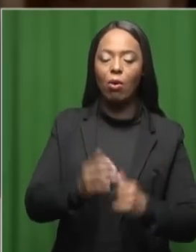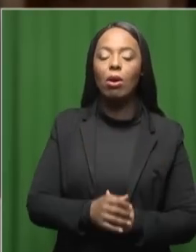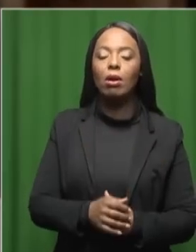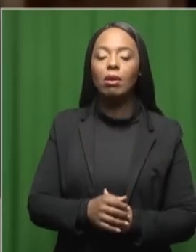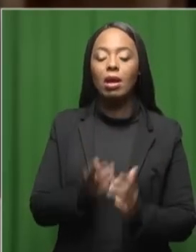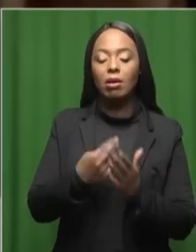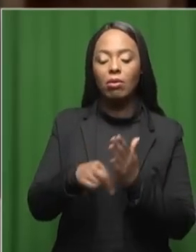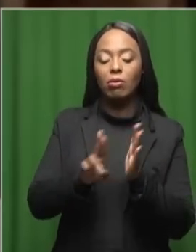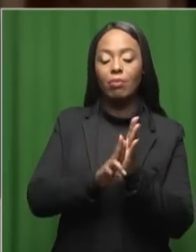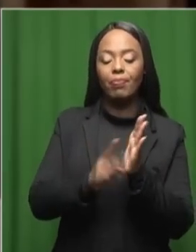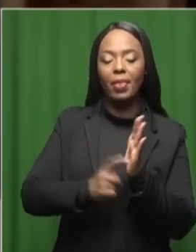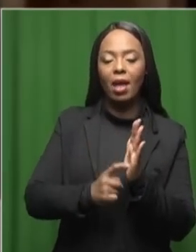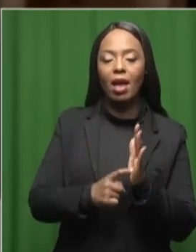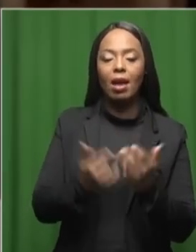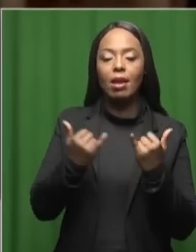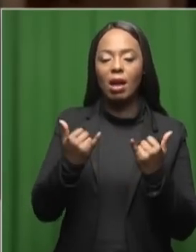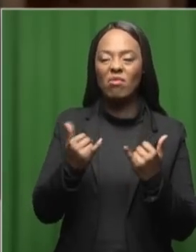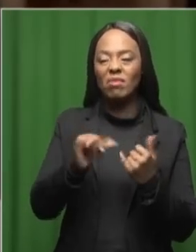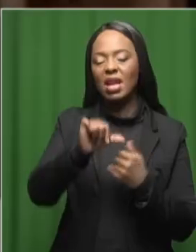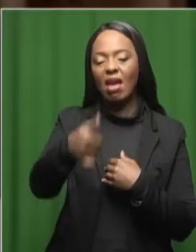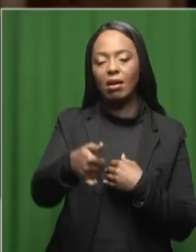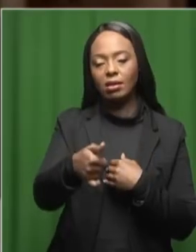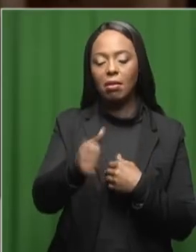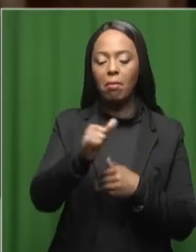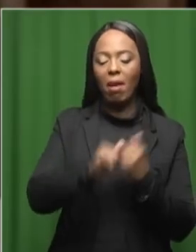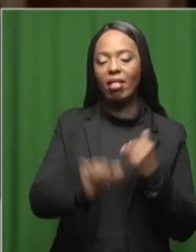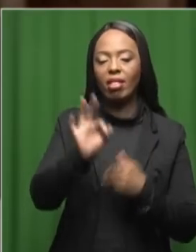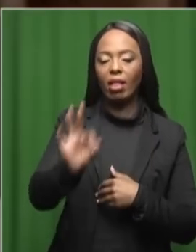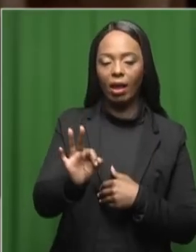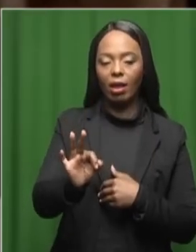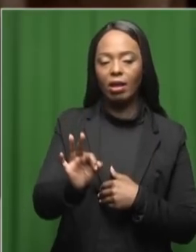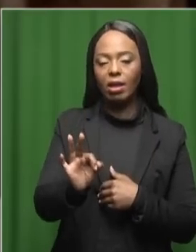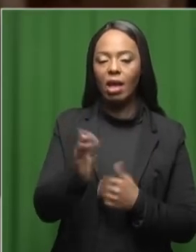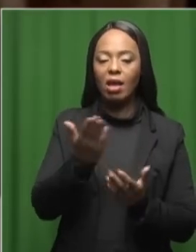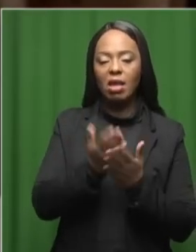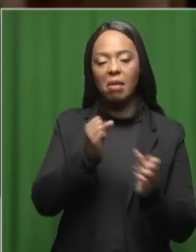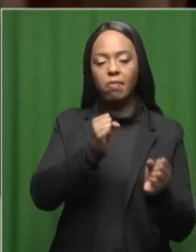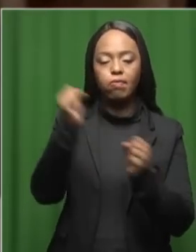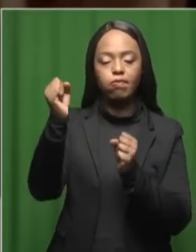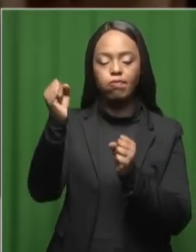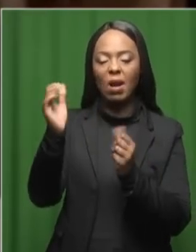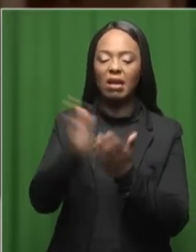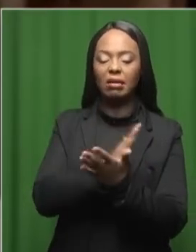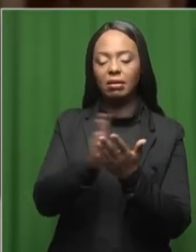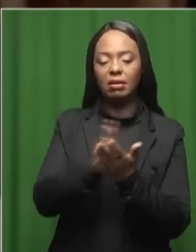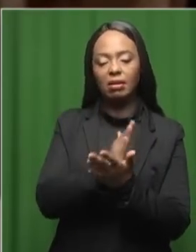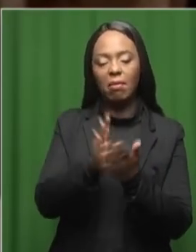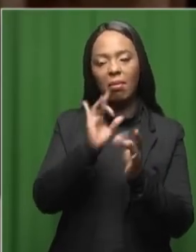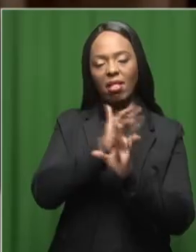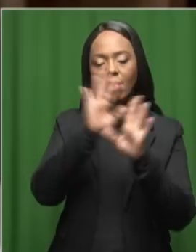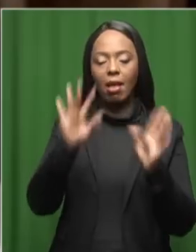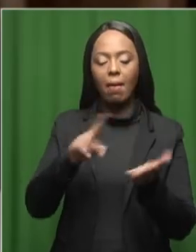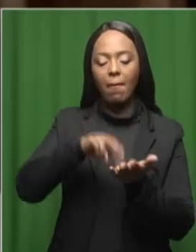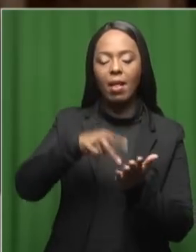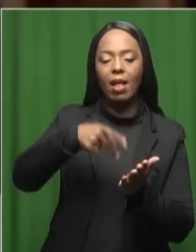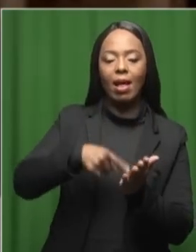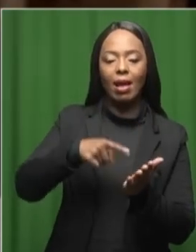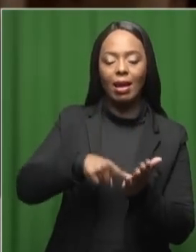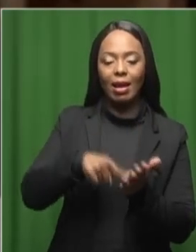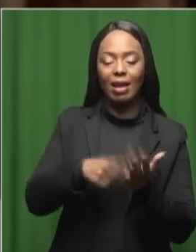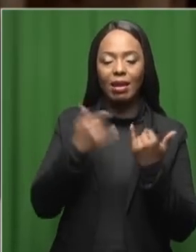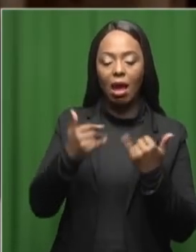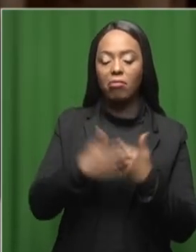be maybe in the next 3 months be able to present a comprehensive plan that will